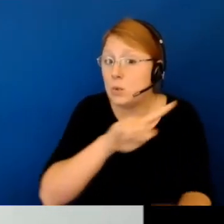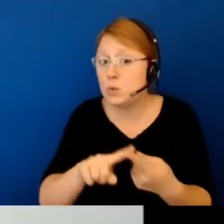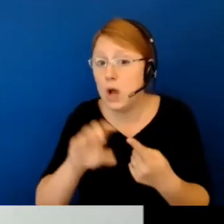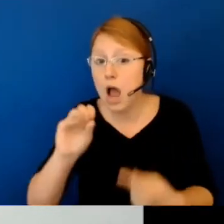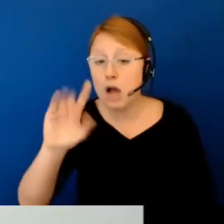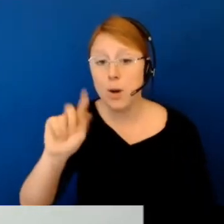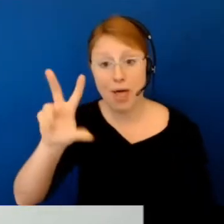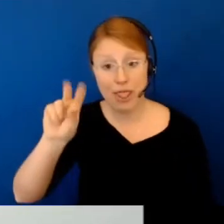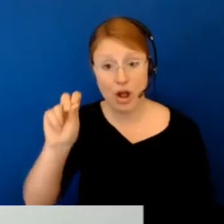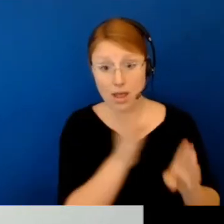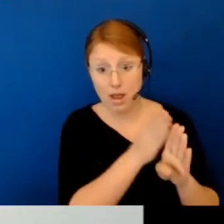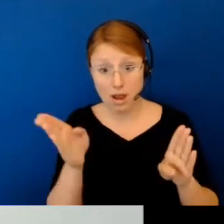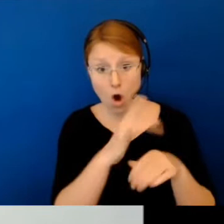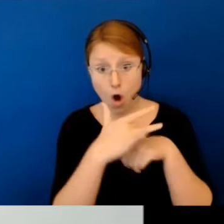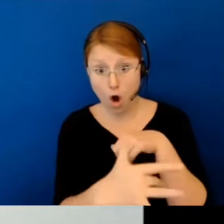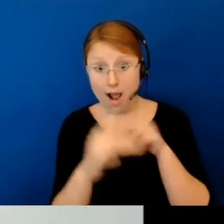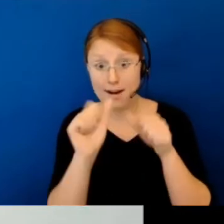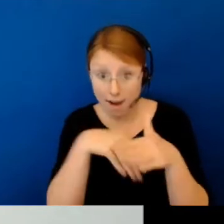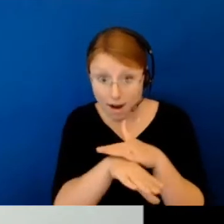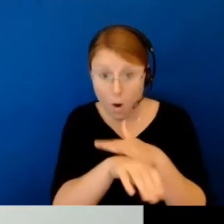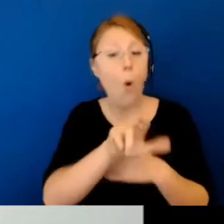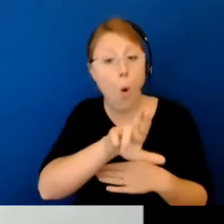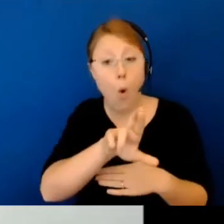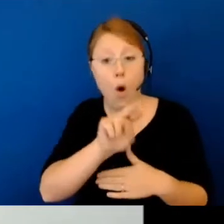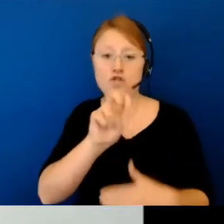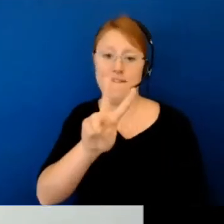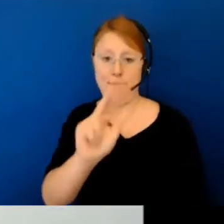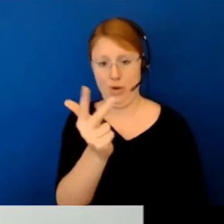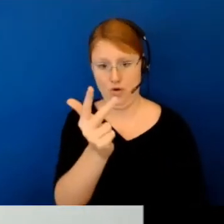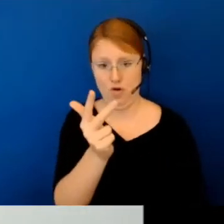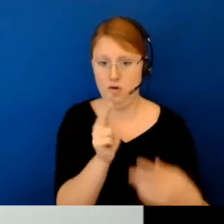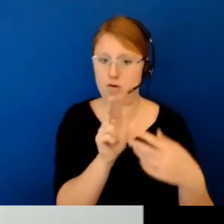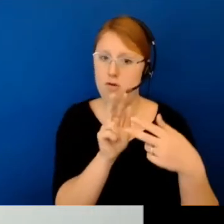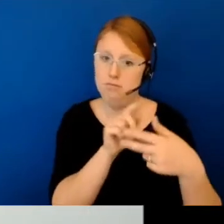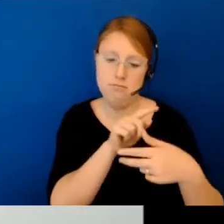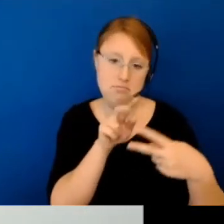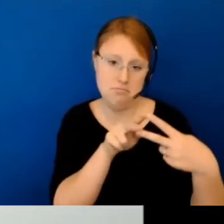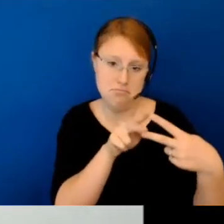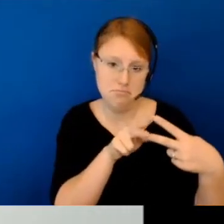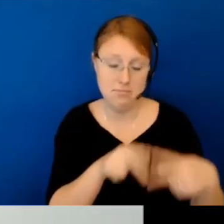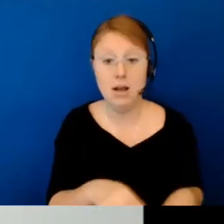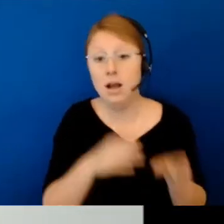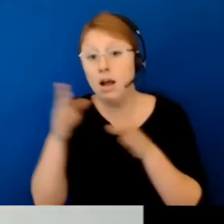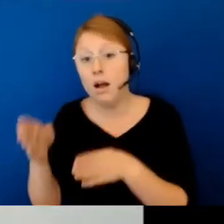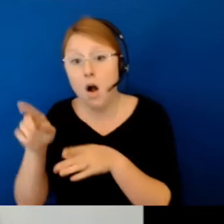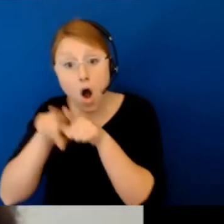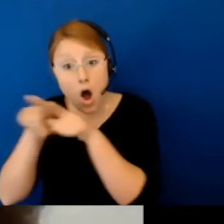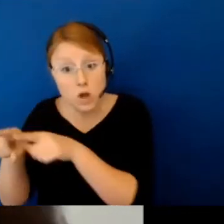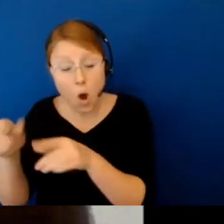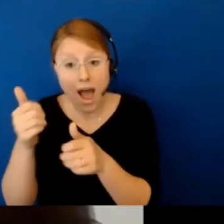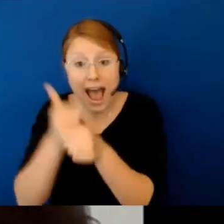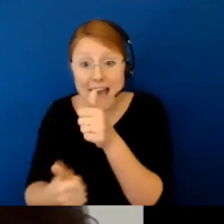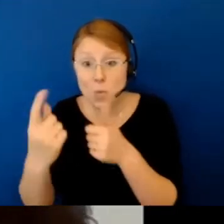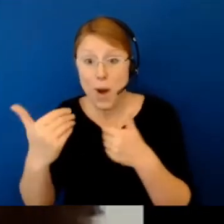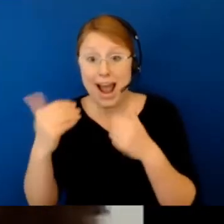30th. All voters will also have the option to vote by mail using a paper ballot just like this